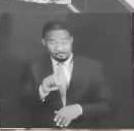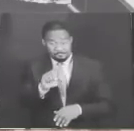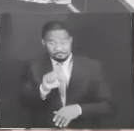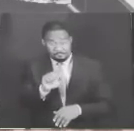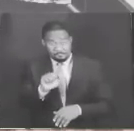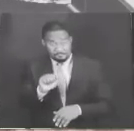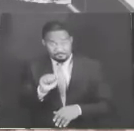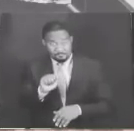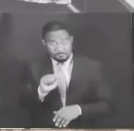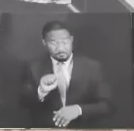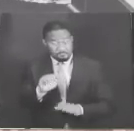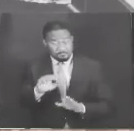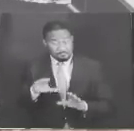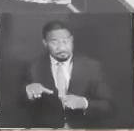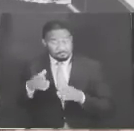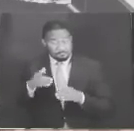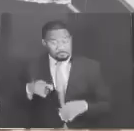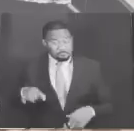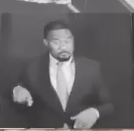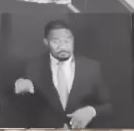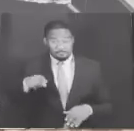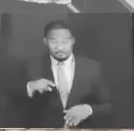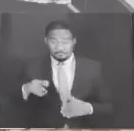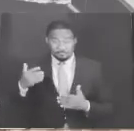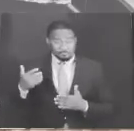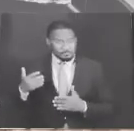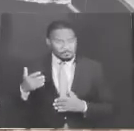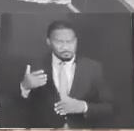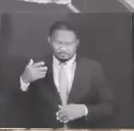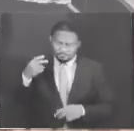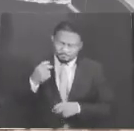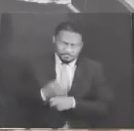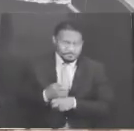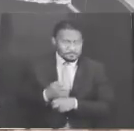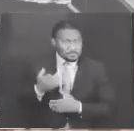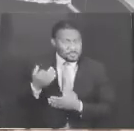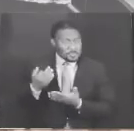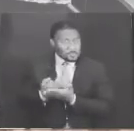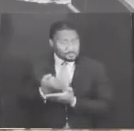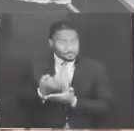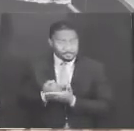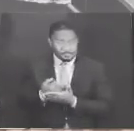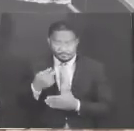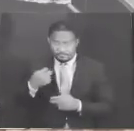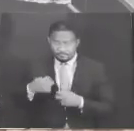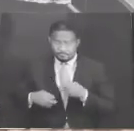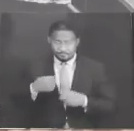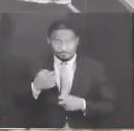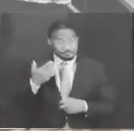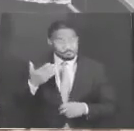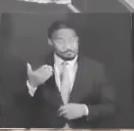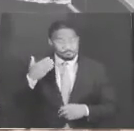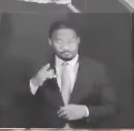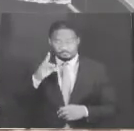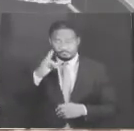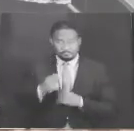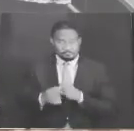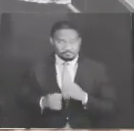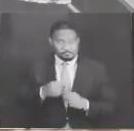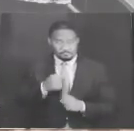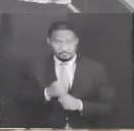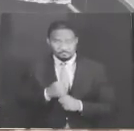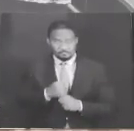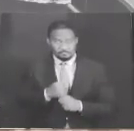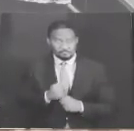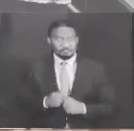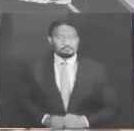district assemblies have gone through severe financial strain over the past 8 years due to the unfortunate